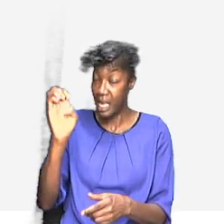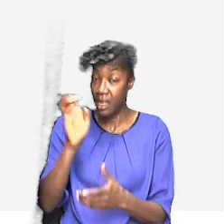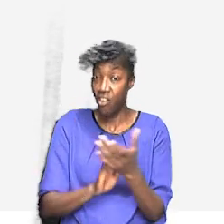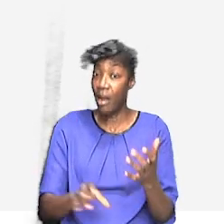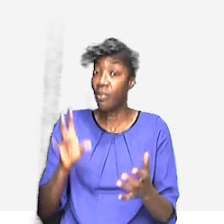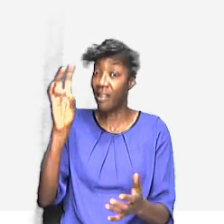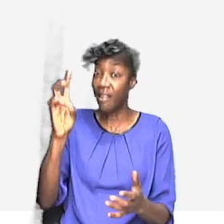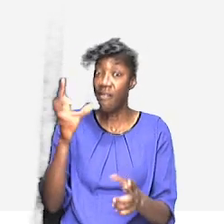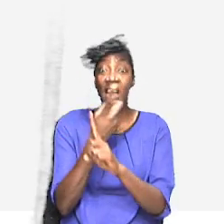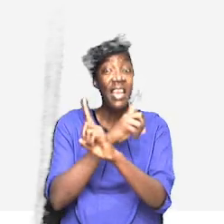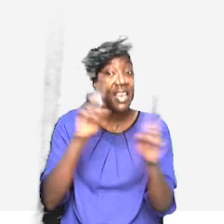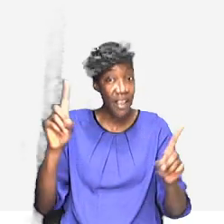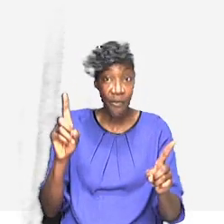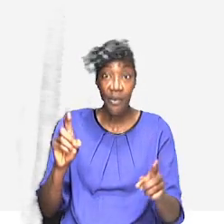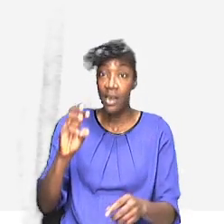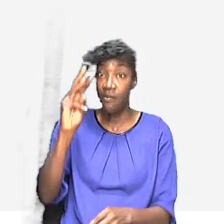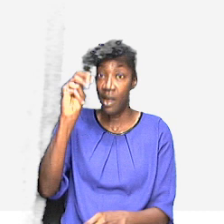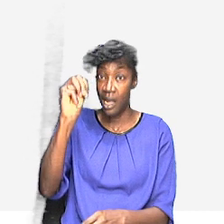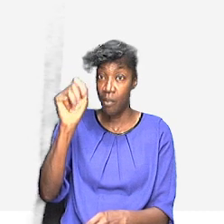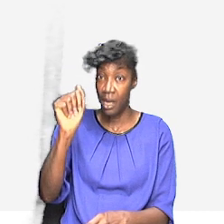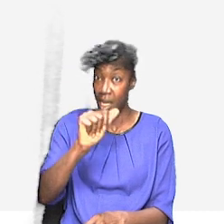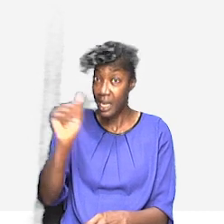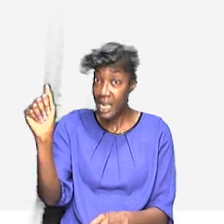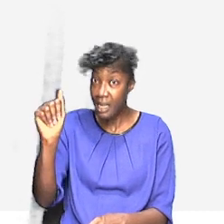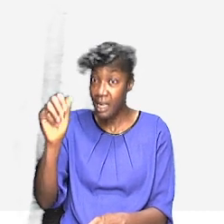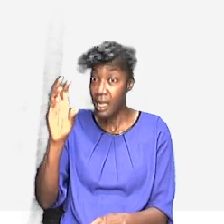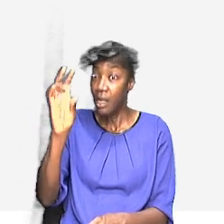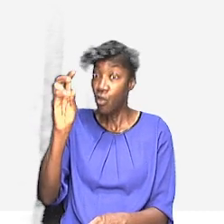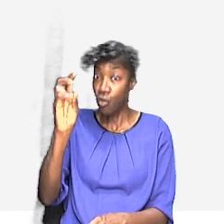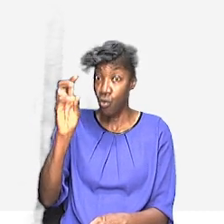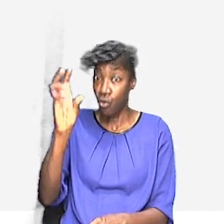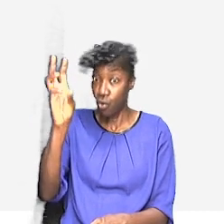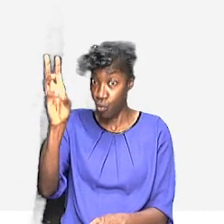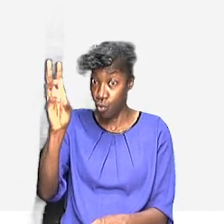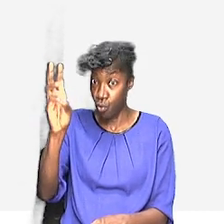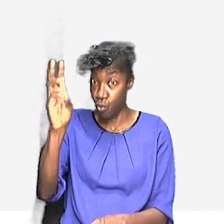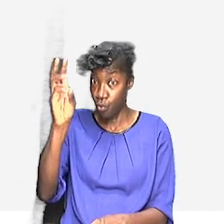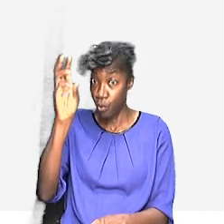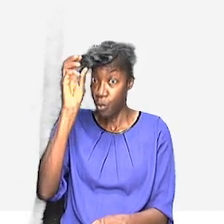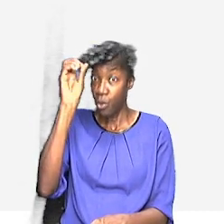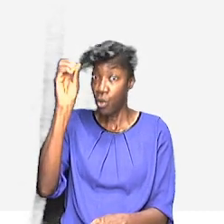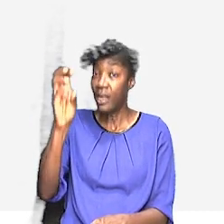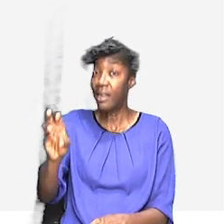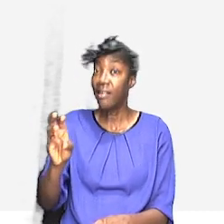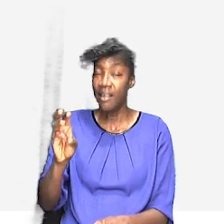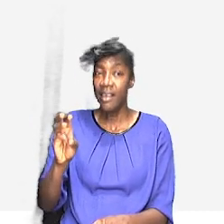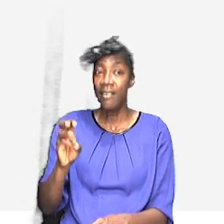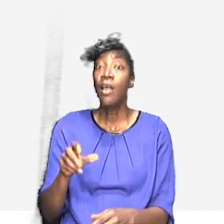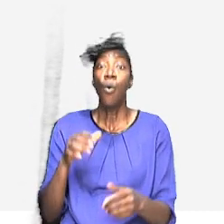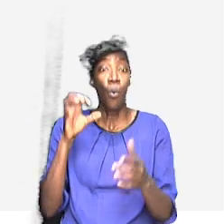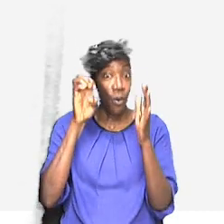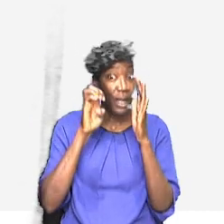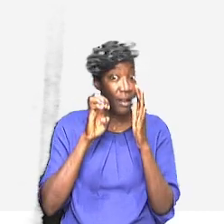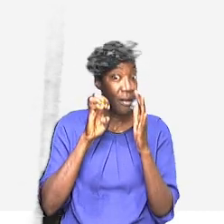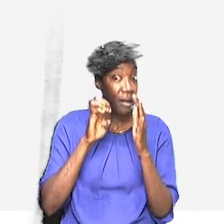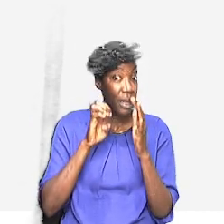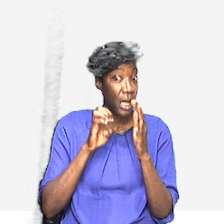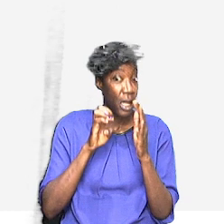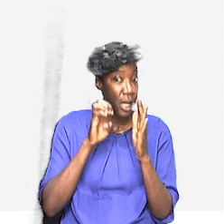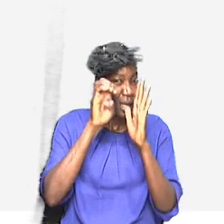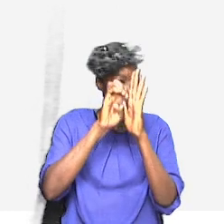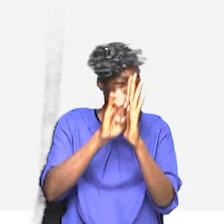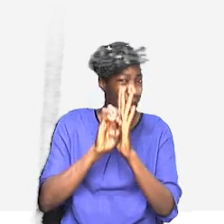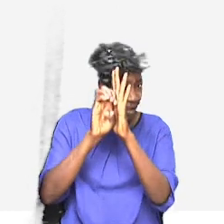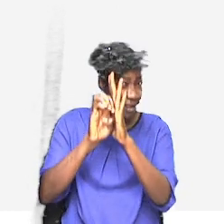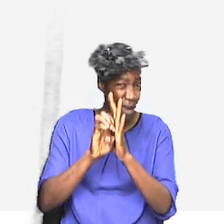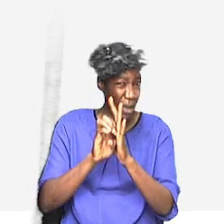the incident in Matthew chapter 26, Mark chapter 14, and St. John chapter 12. And we're going to examine some few reasons. Since we're in